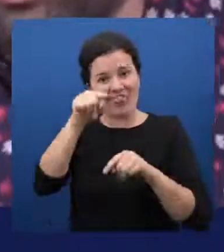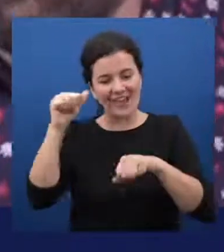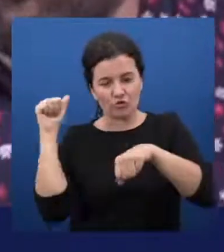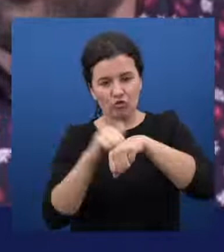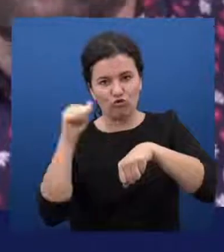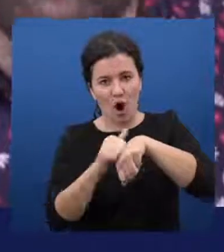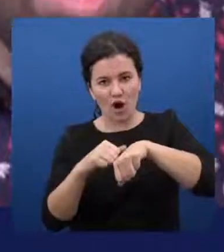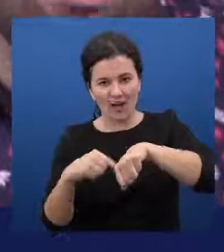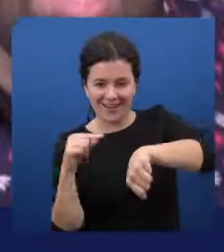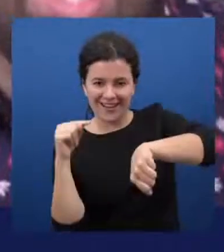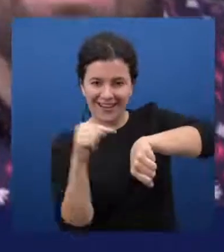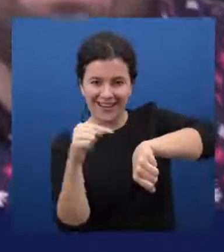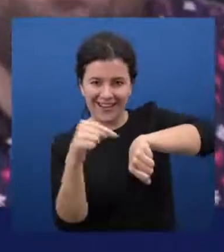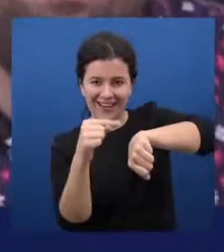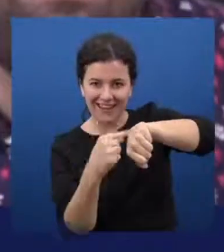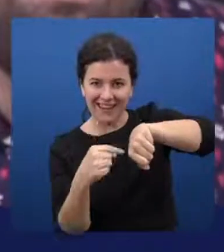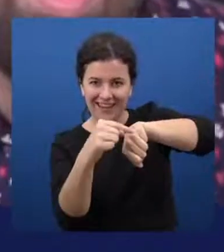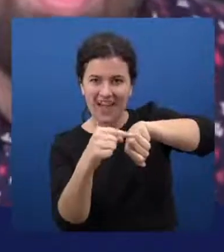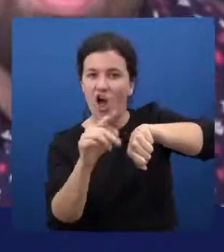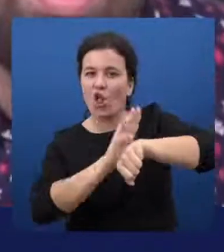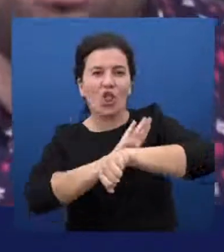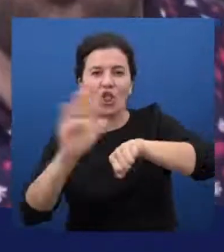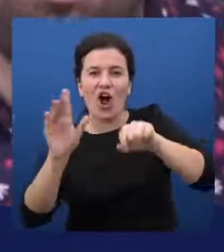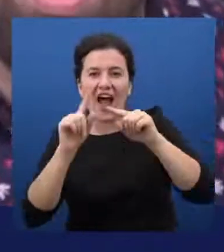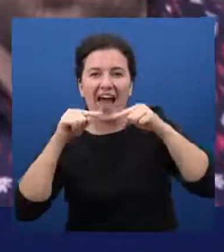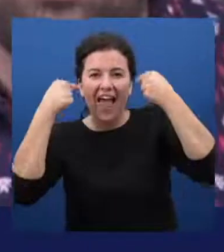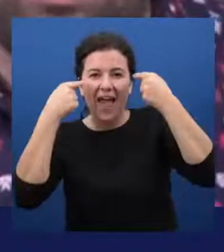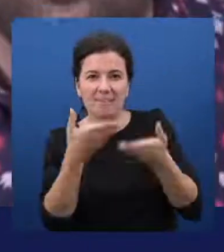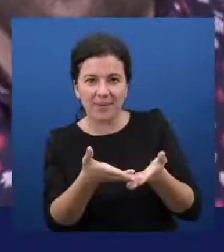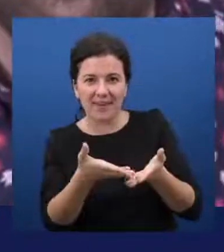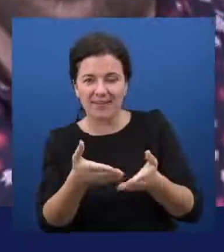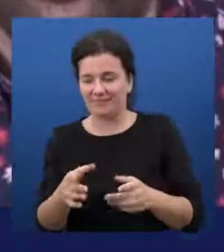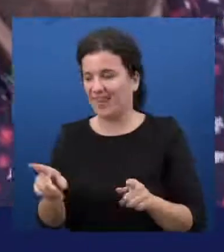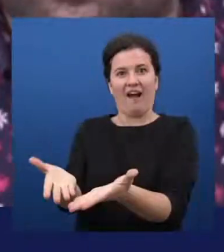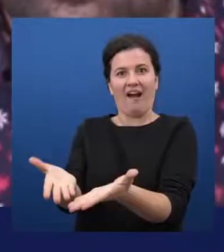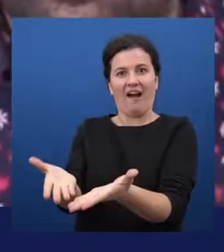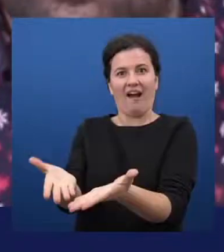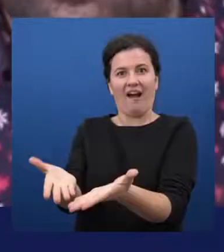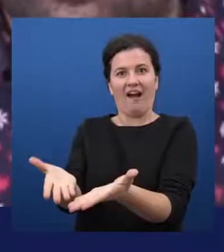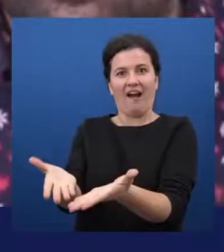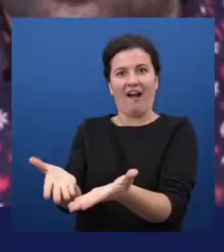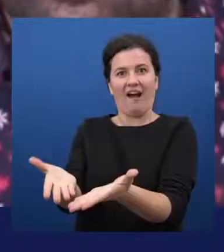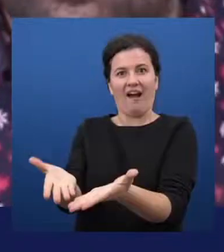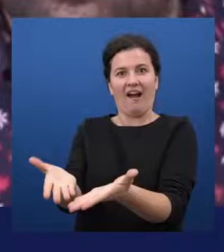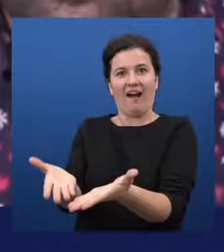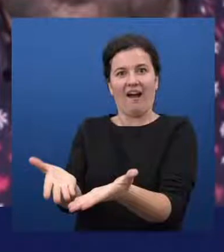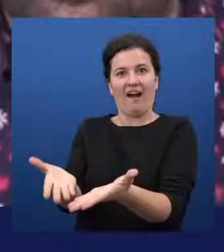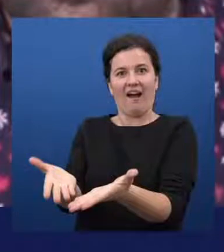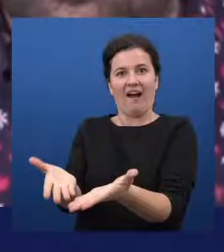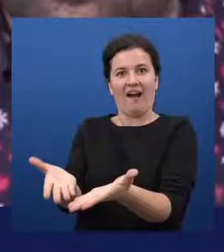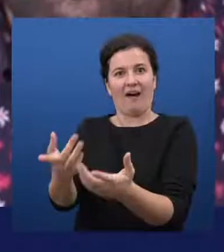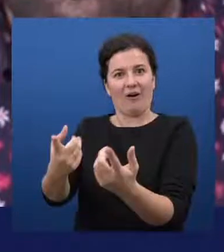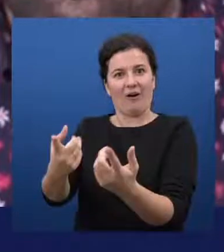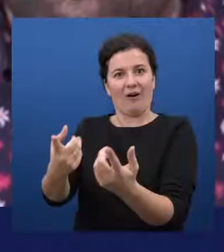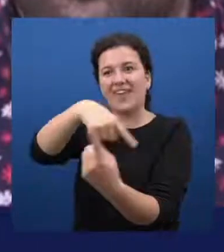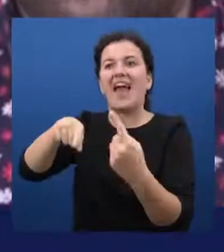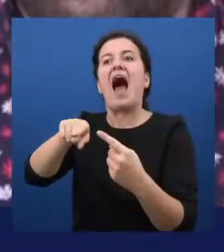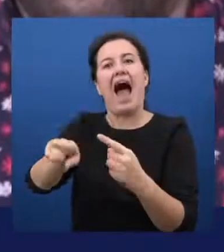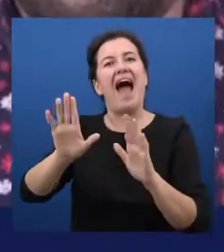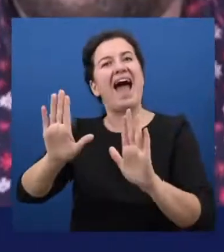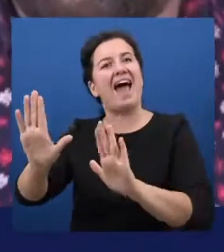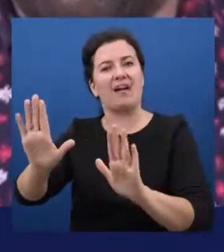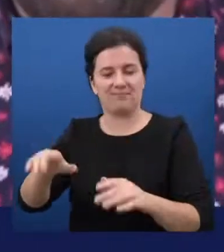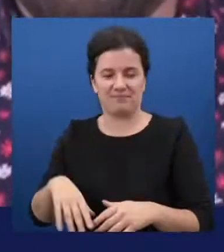AI a rock?" Yes, I am. Yeah. It's a rock that has data burned into it in a way. It's a very fancy rock, but